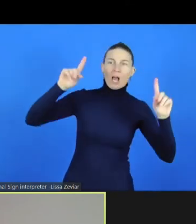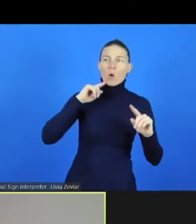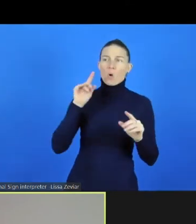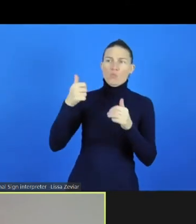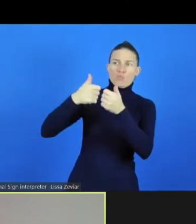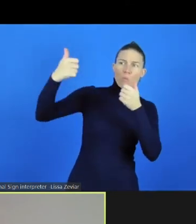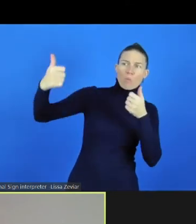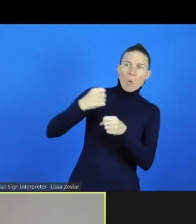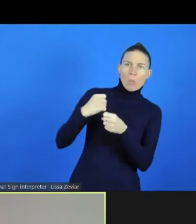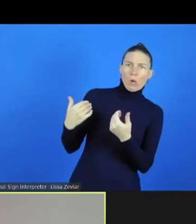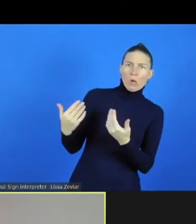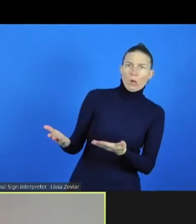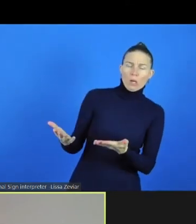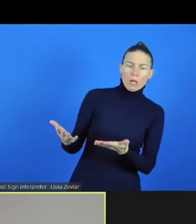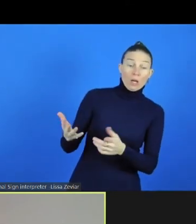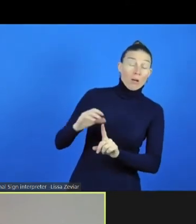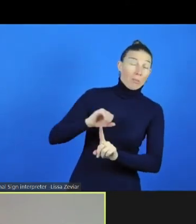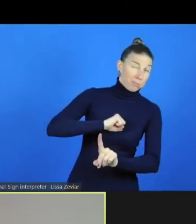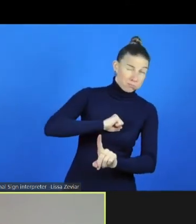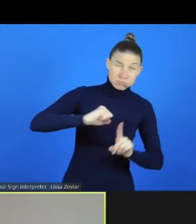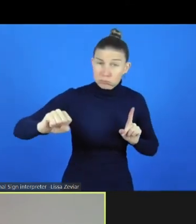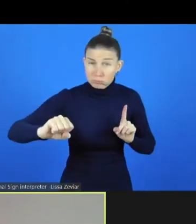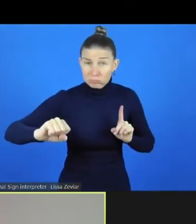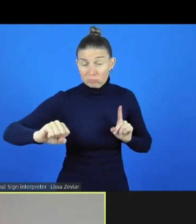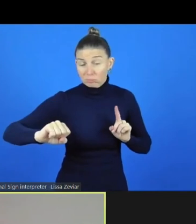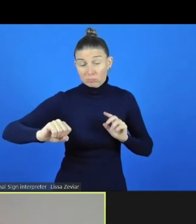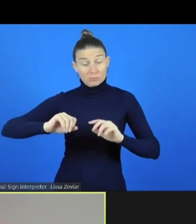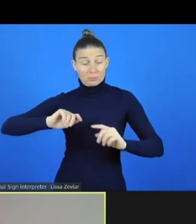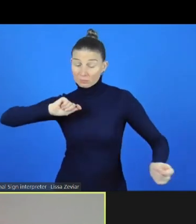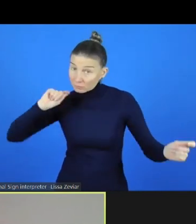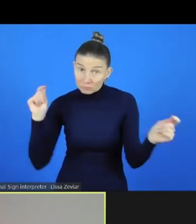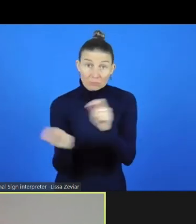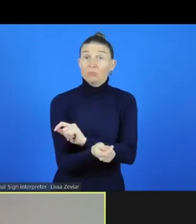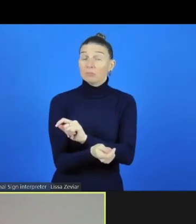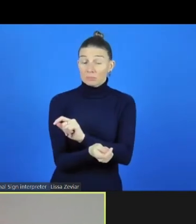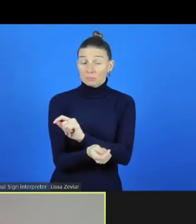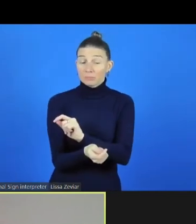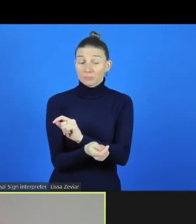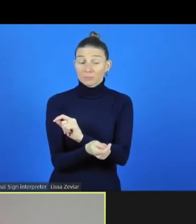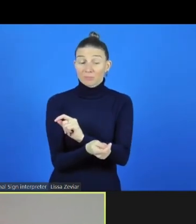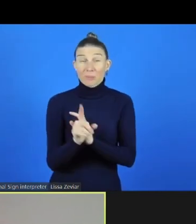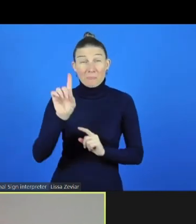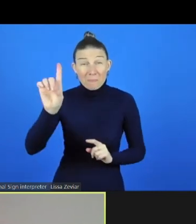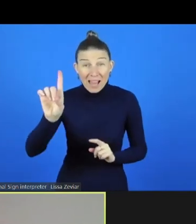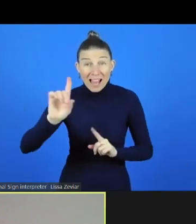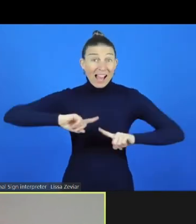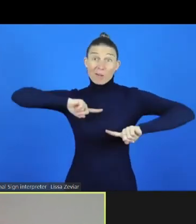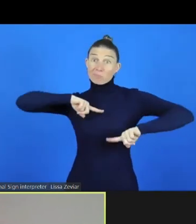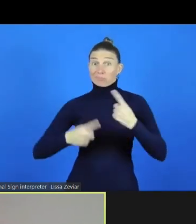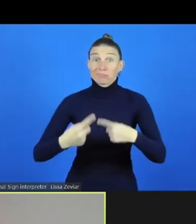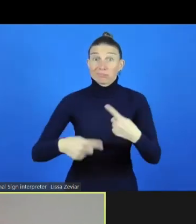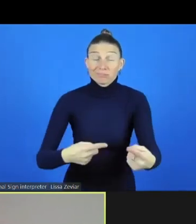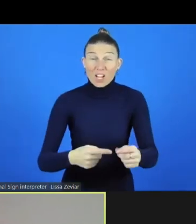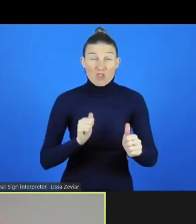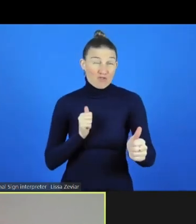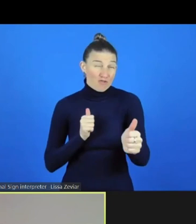employees, they've absolutely raced at digital transformation. And the problem with racing, going too quickly, is you